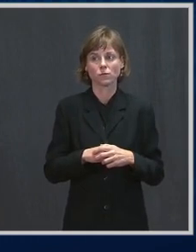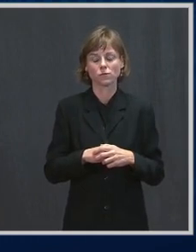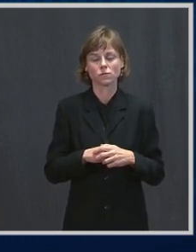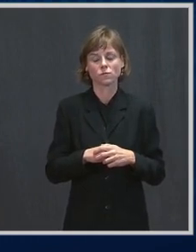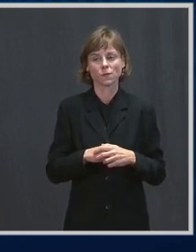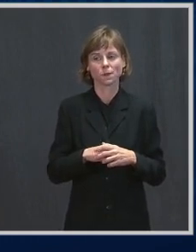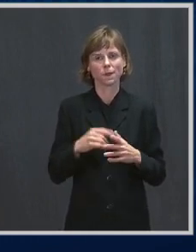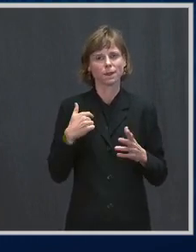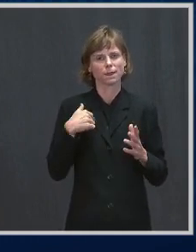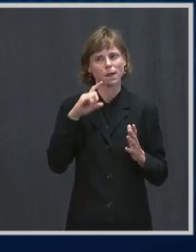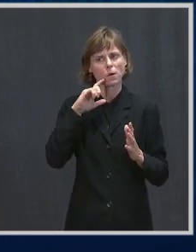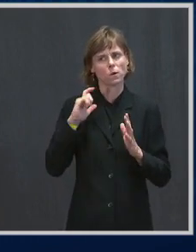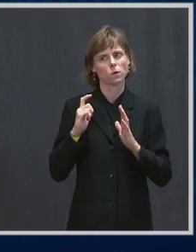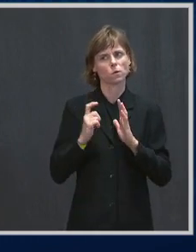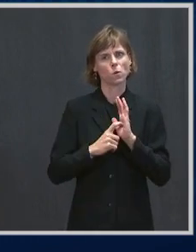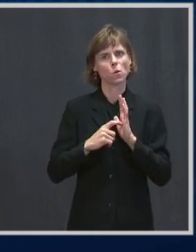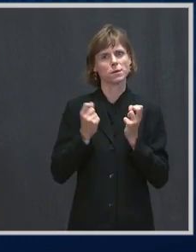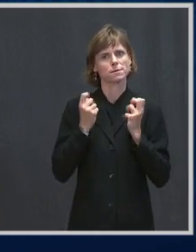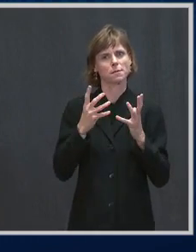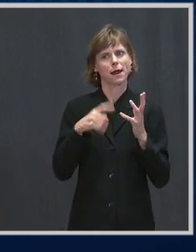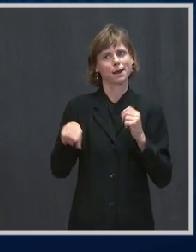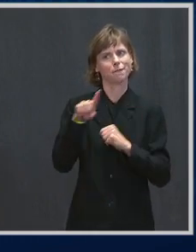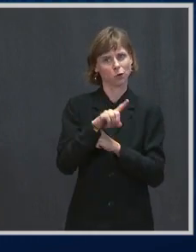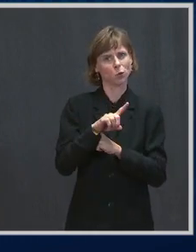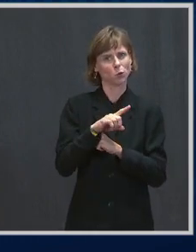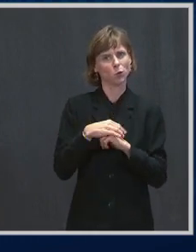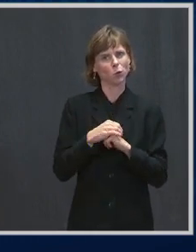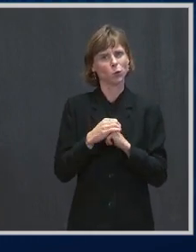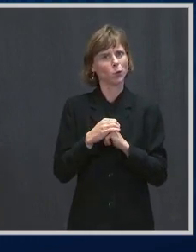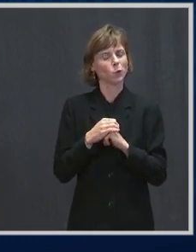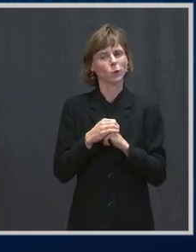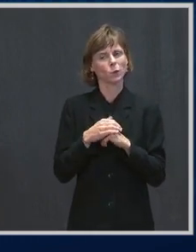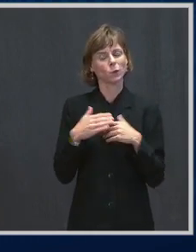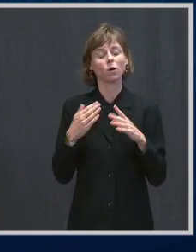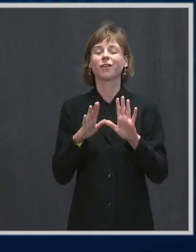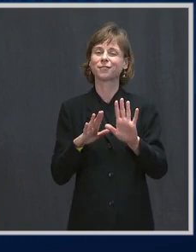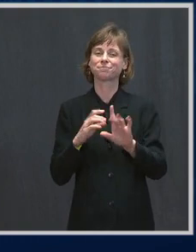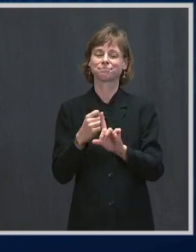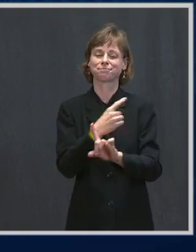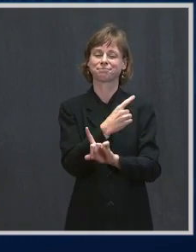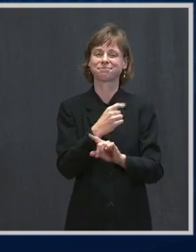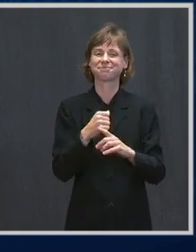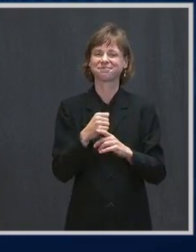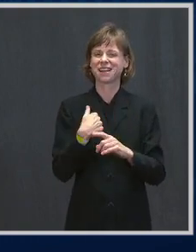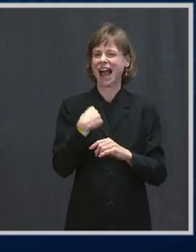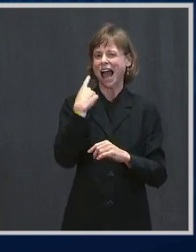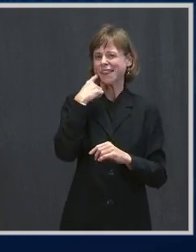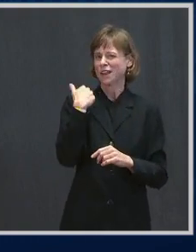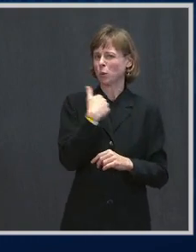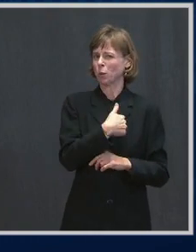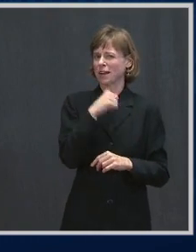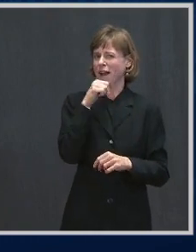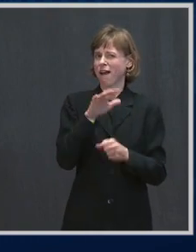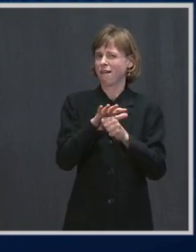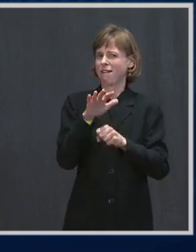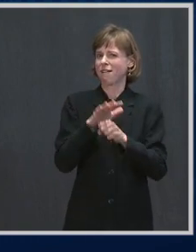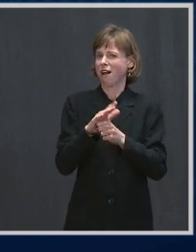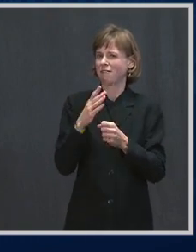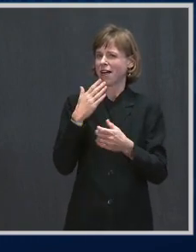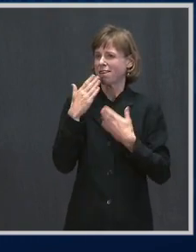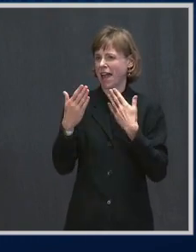many of you among the most incredible. And by the way, I think what we don't do enough, we don't thank your